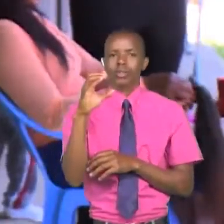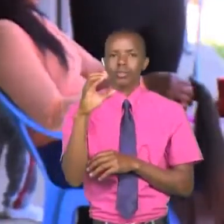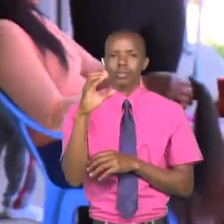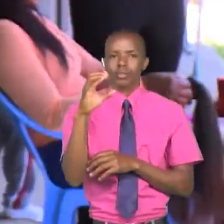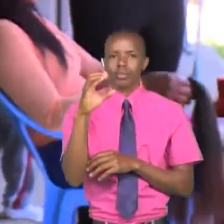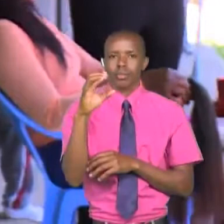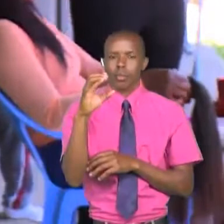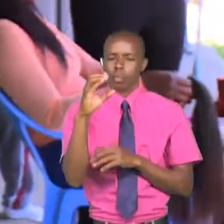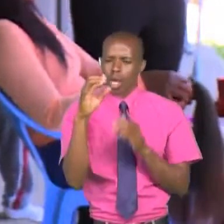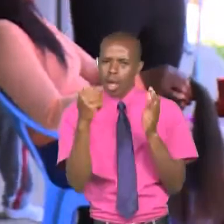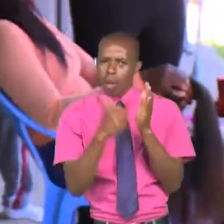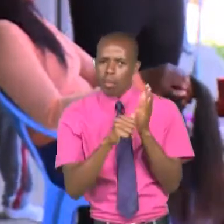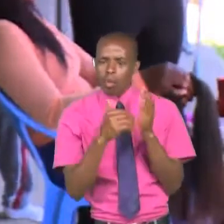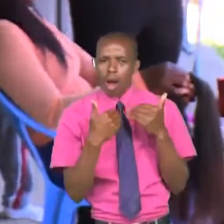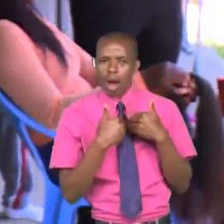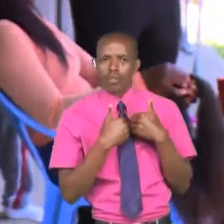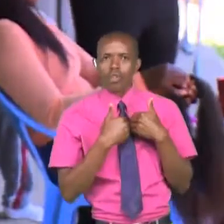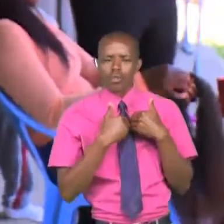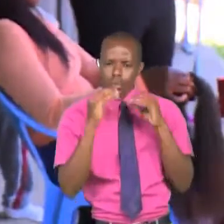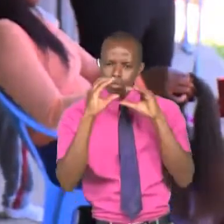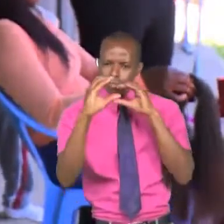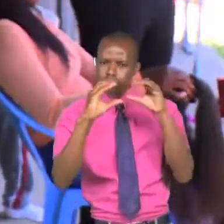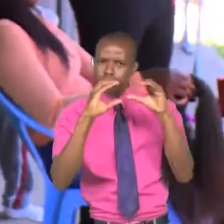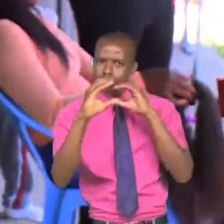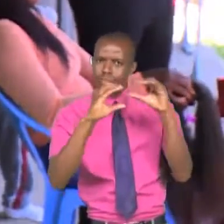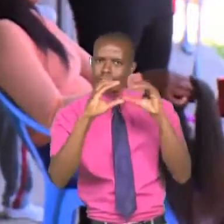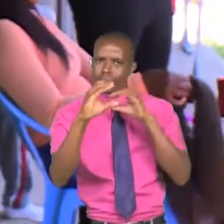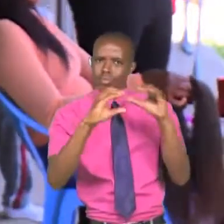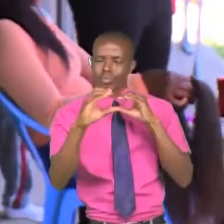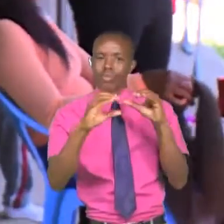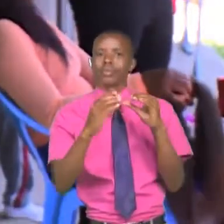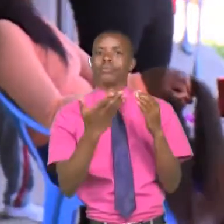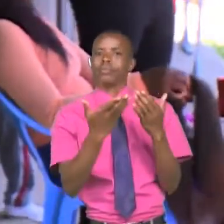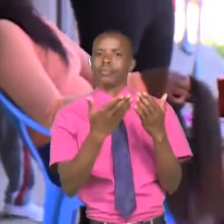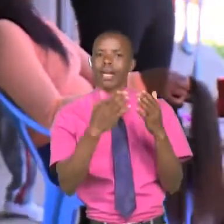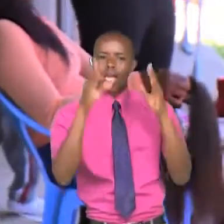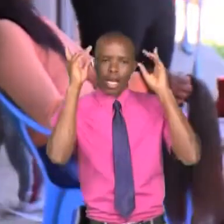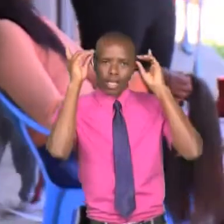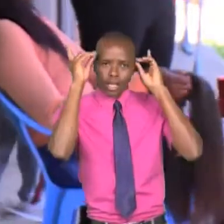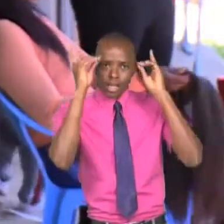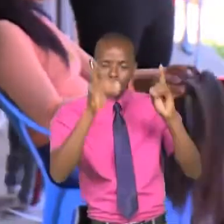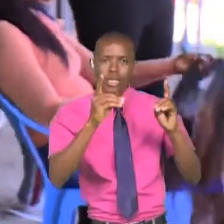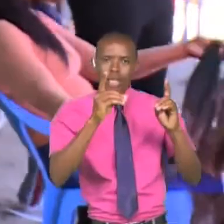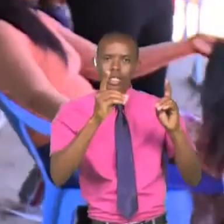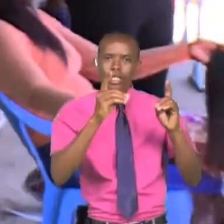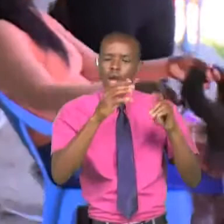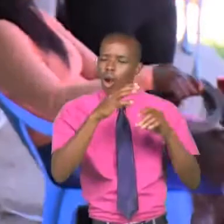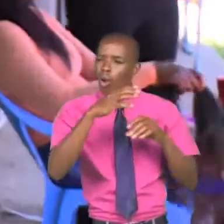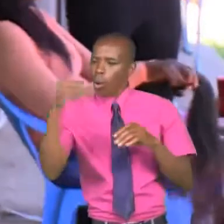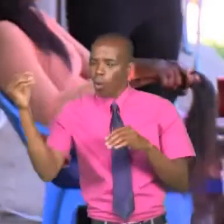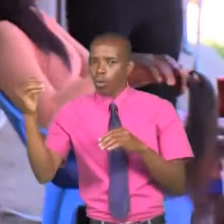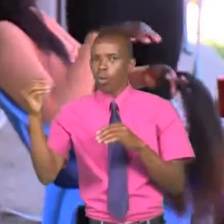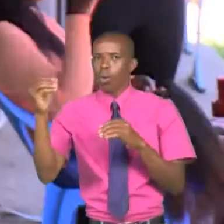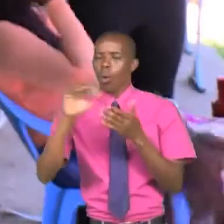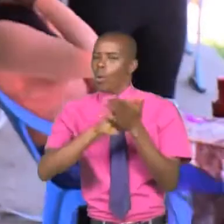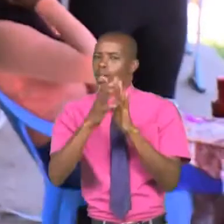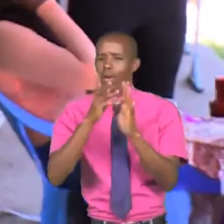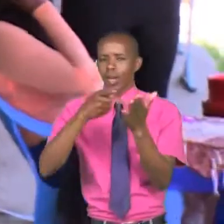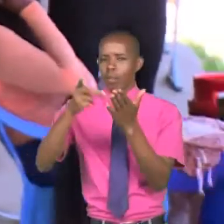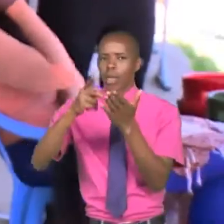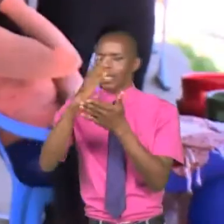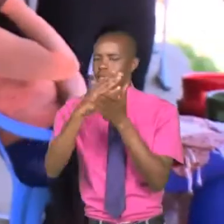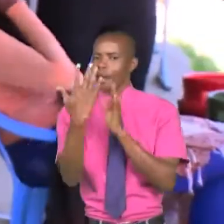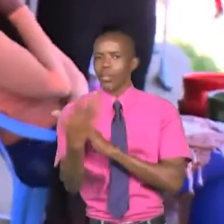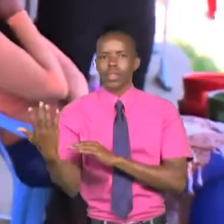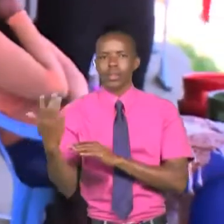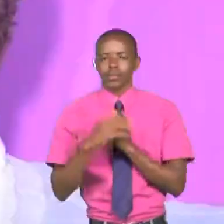na shida kidogo ya kuongea naye, anaweza amua akienda bila kubai chochote